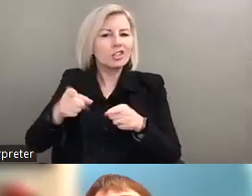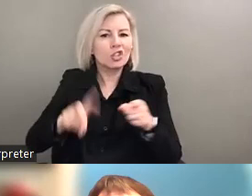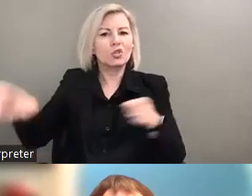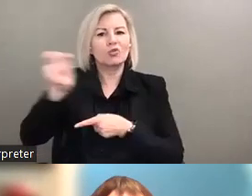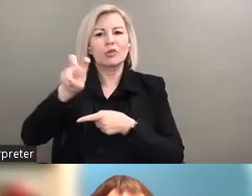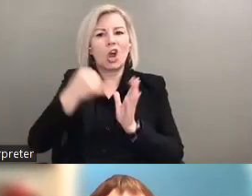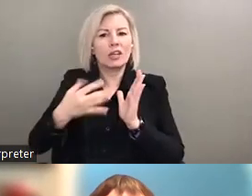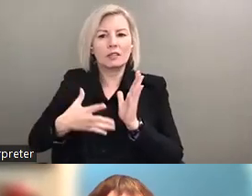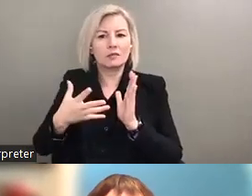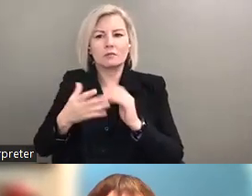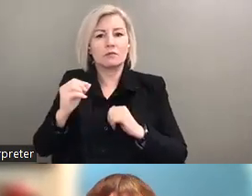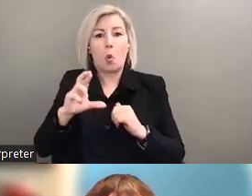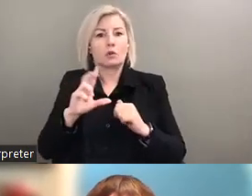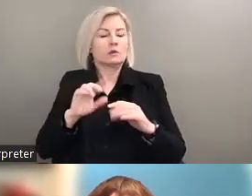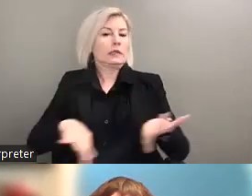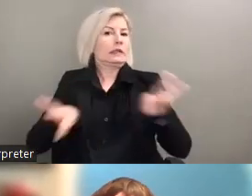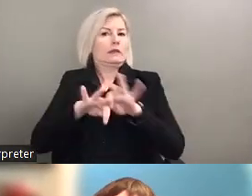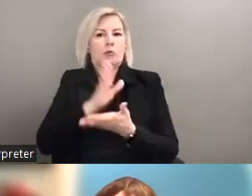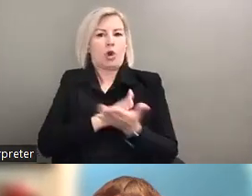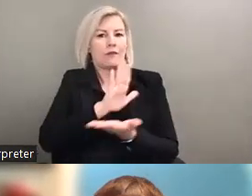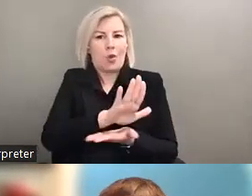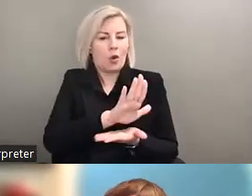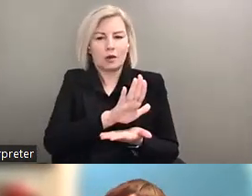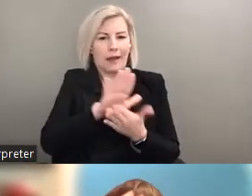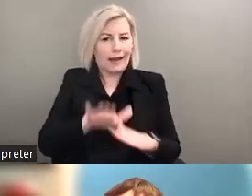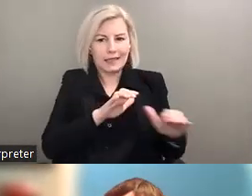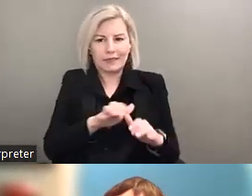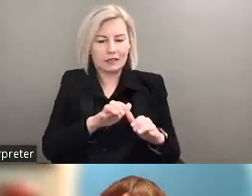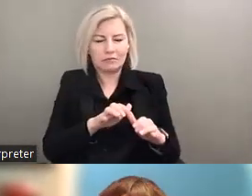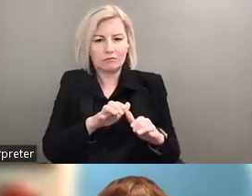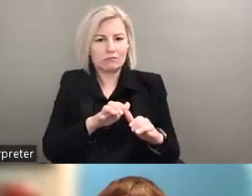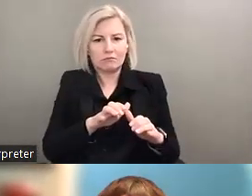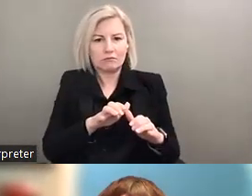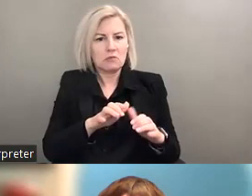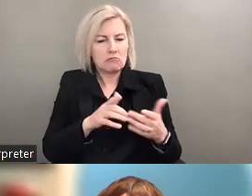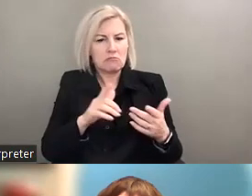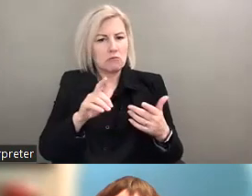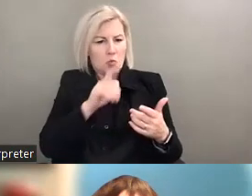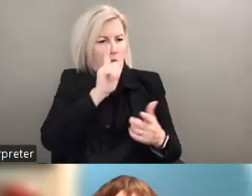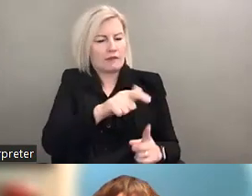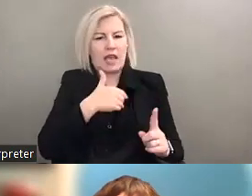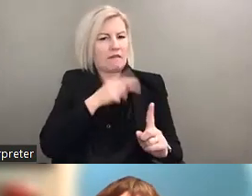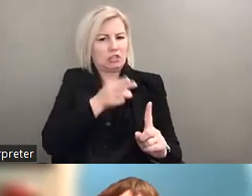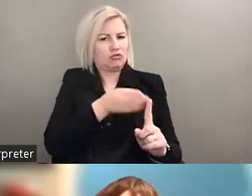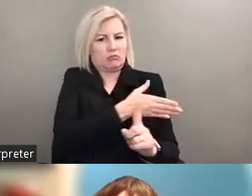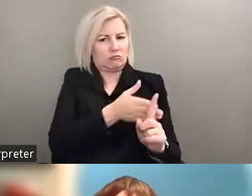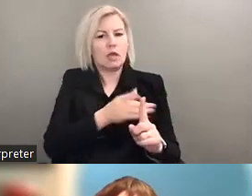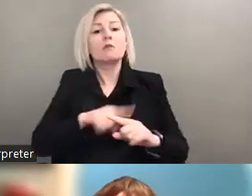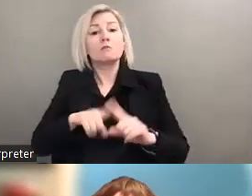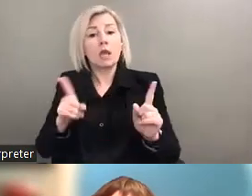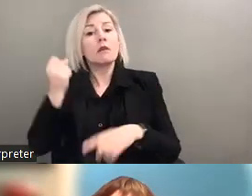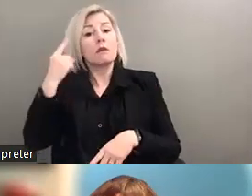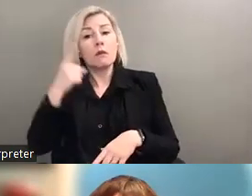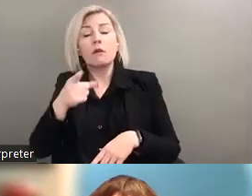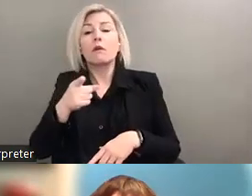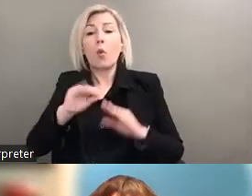or significant part of their organization's activity to present an artist with support from ArtsCONNECT. That being said,